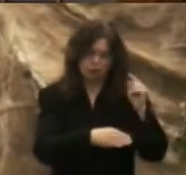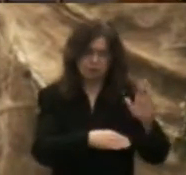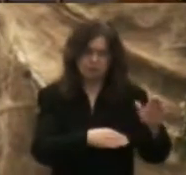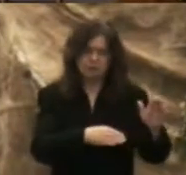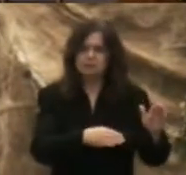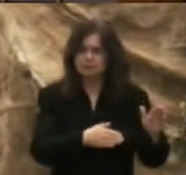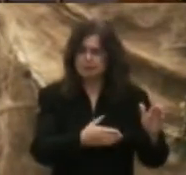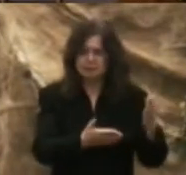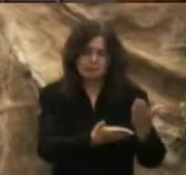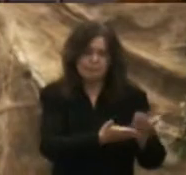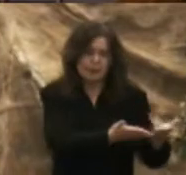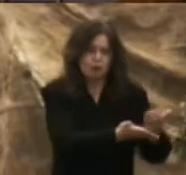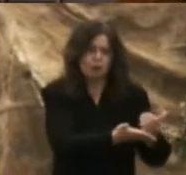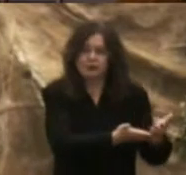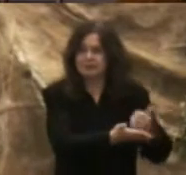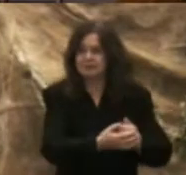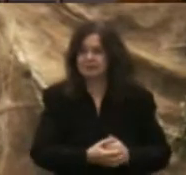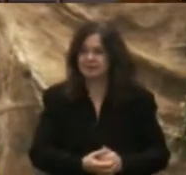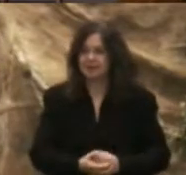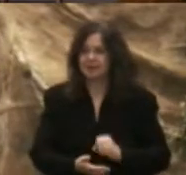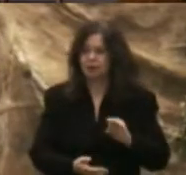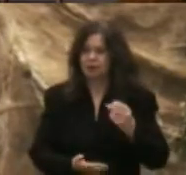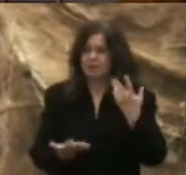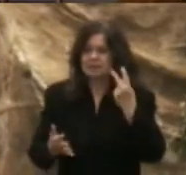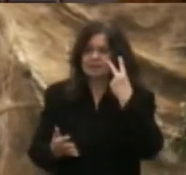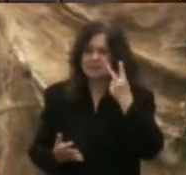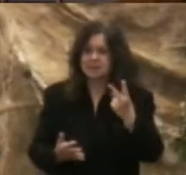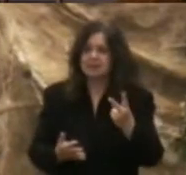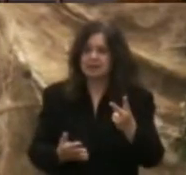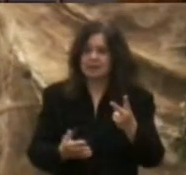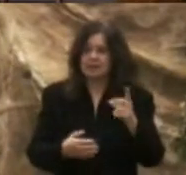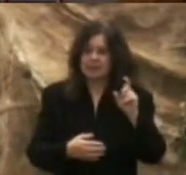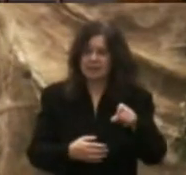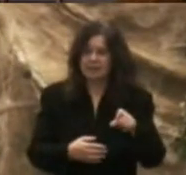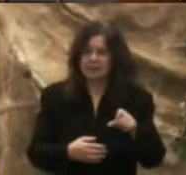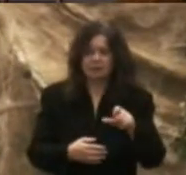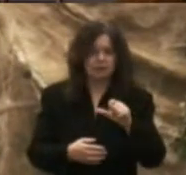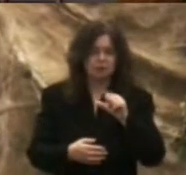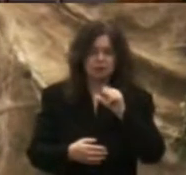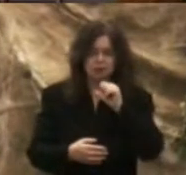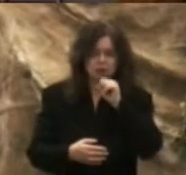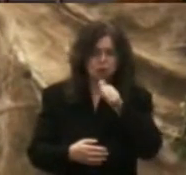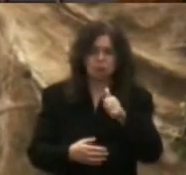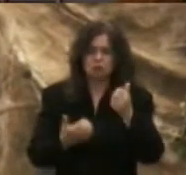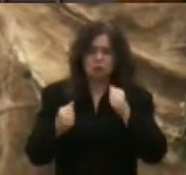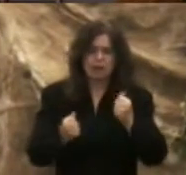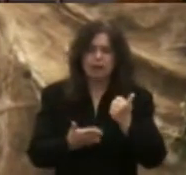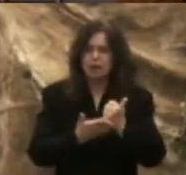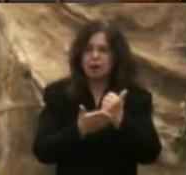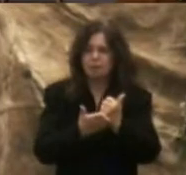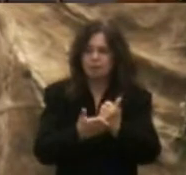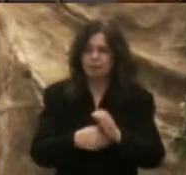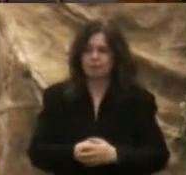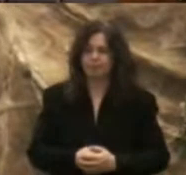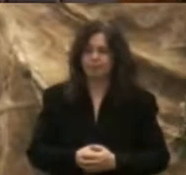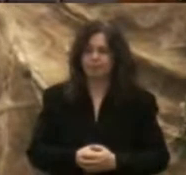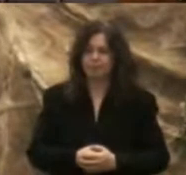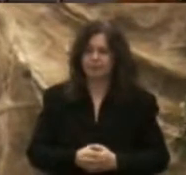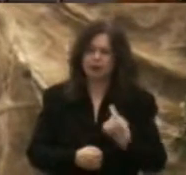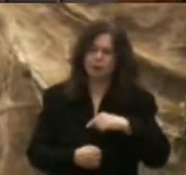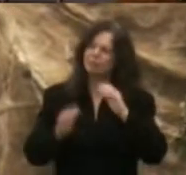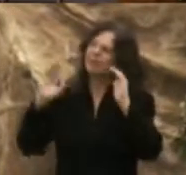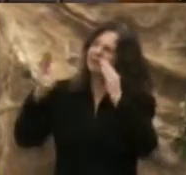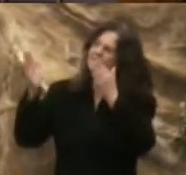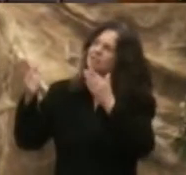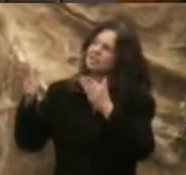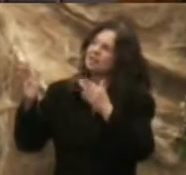If we have seen that need and we do not react, have we heard the call of the